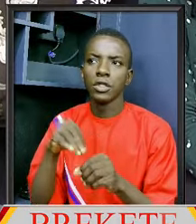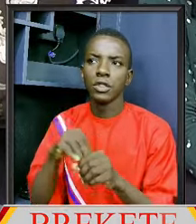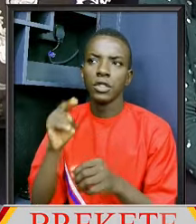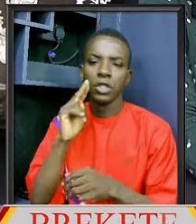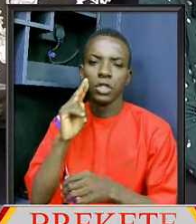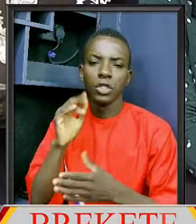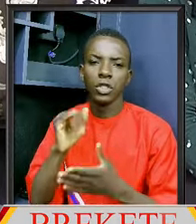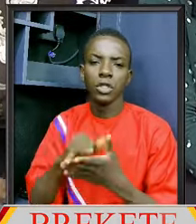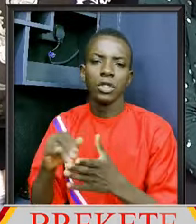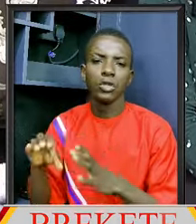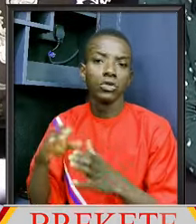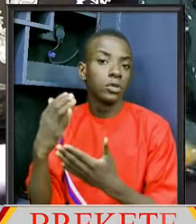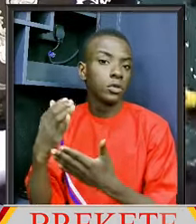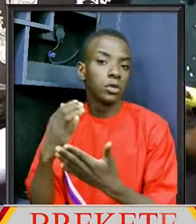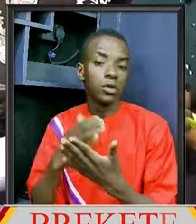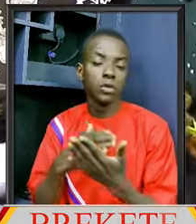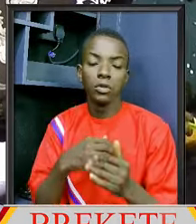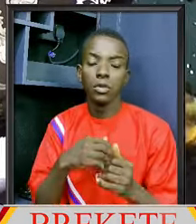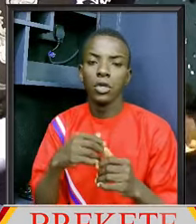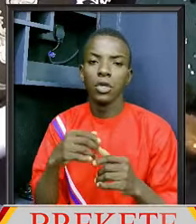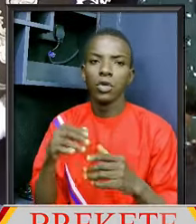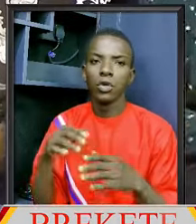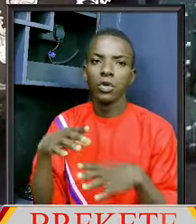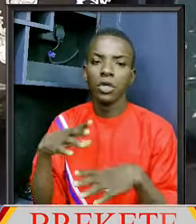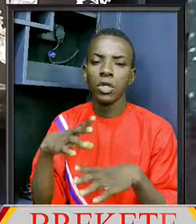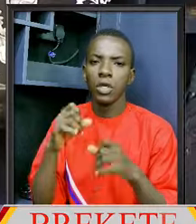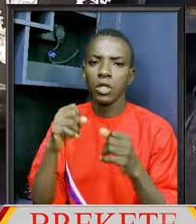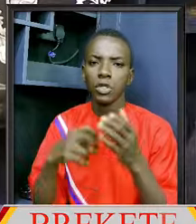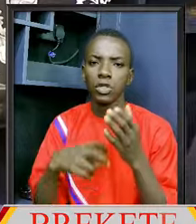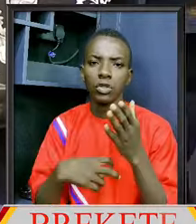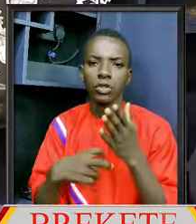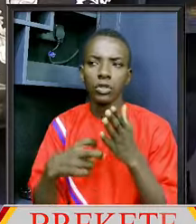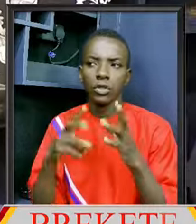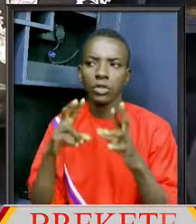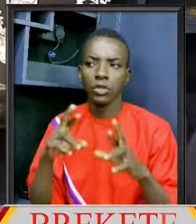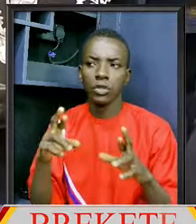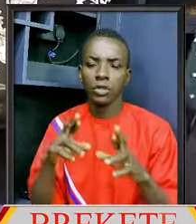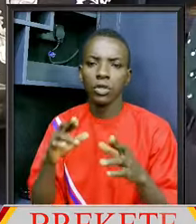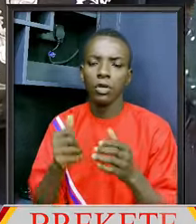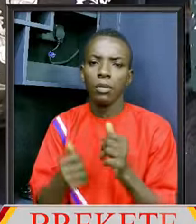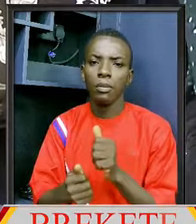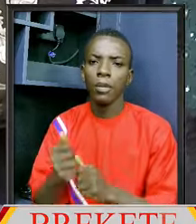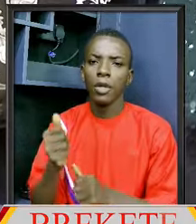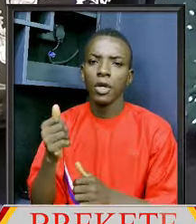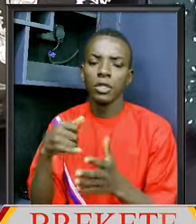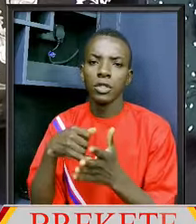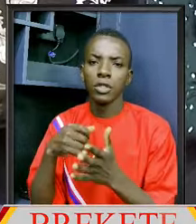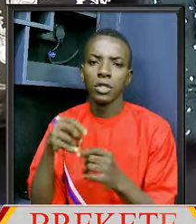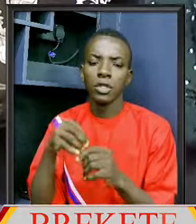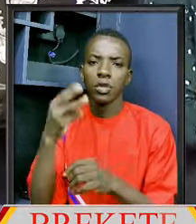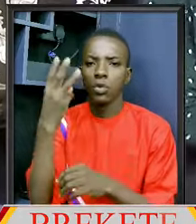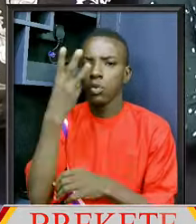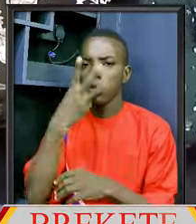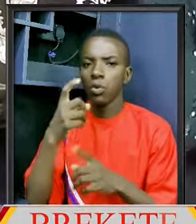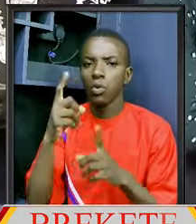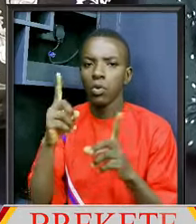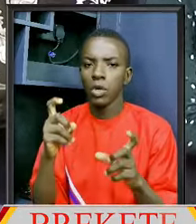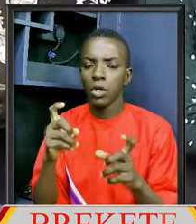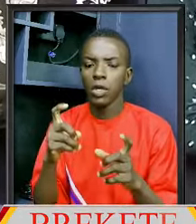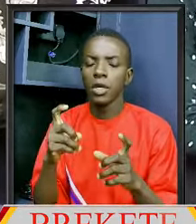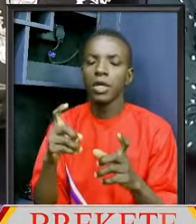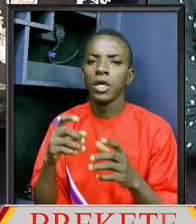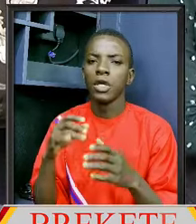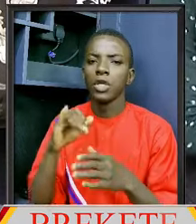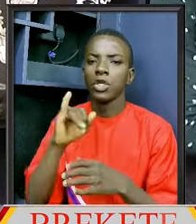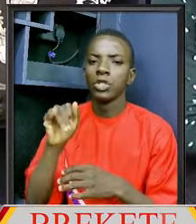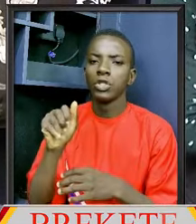they offer this course. So you get to check. So you go pass them for WAEC, pass them for